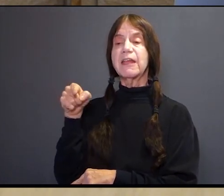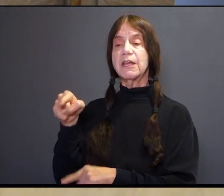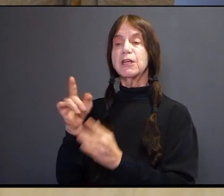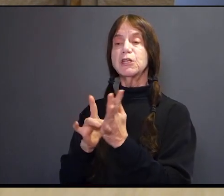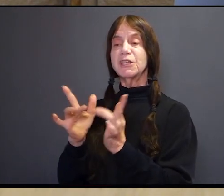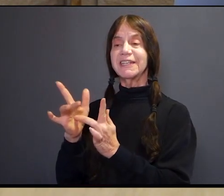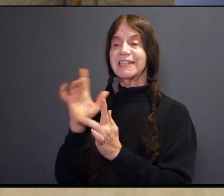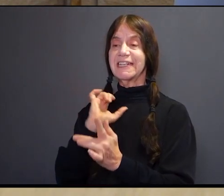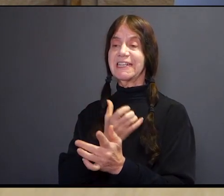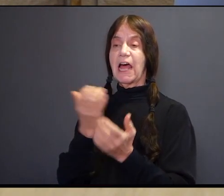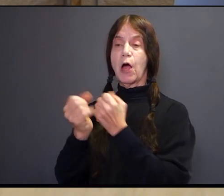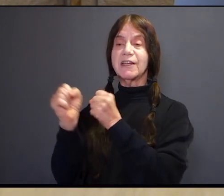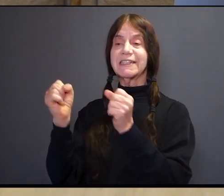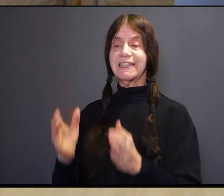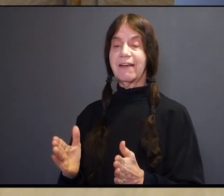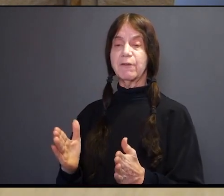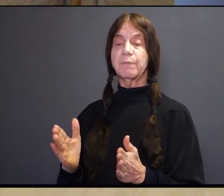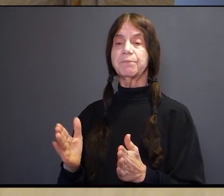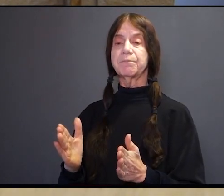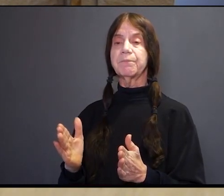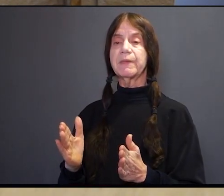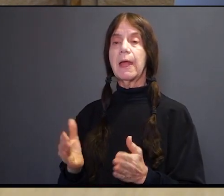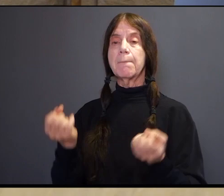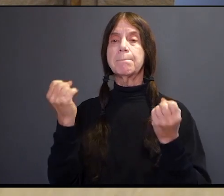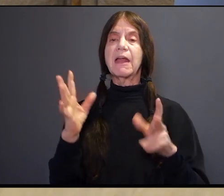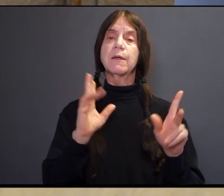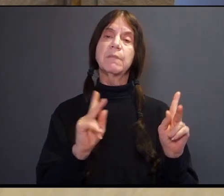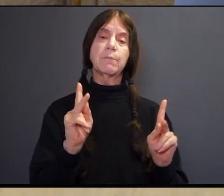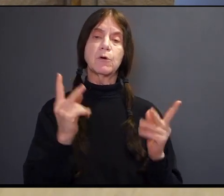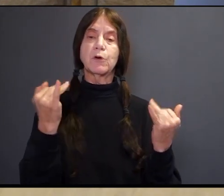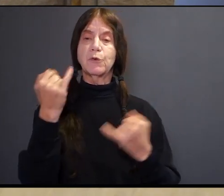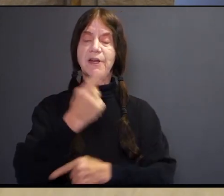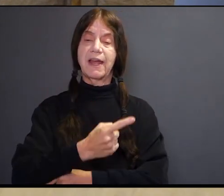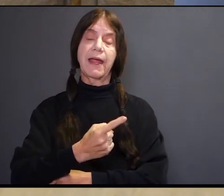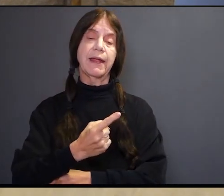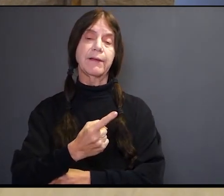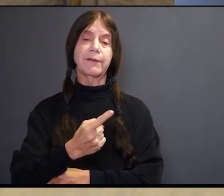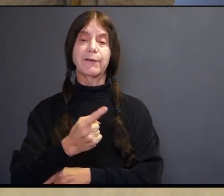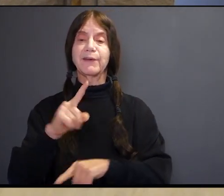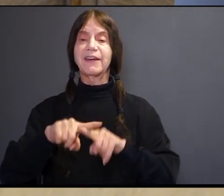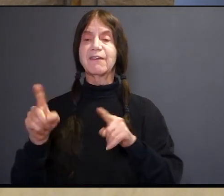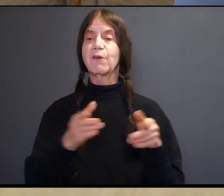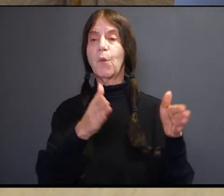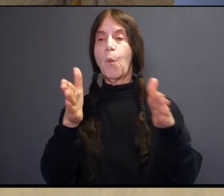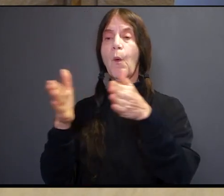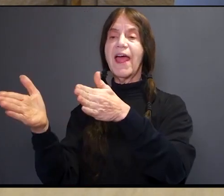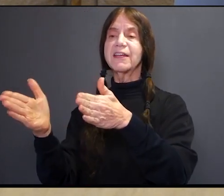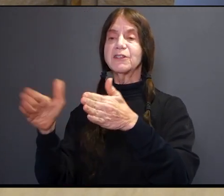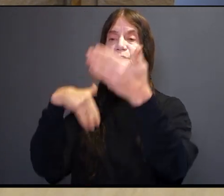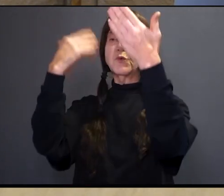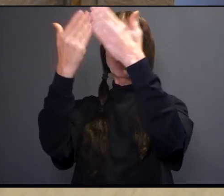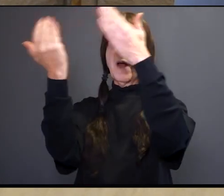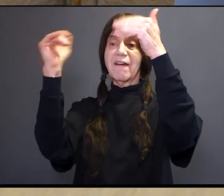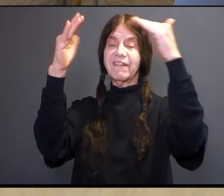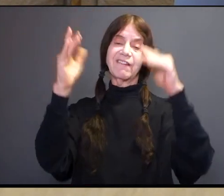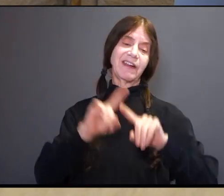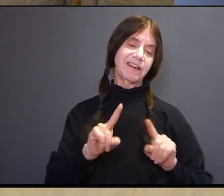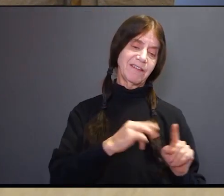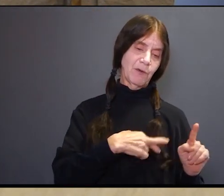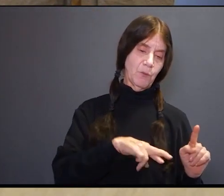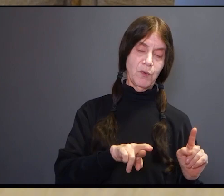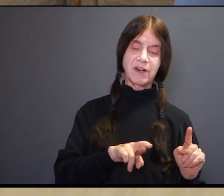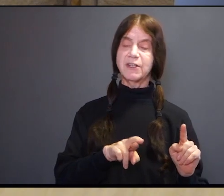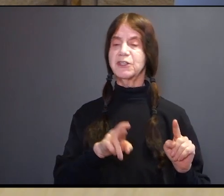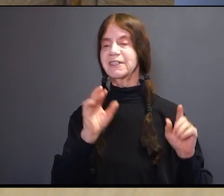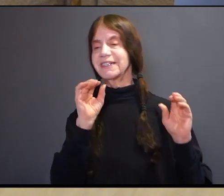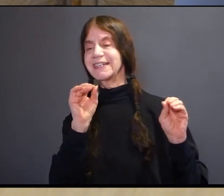Savior. Friends, many today believe that there are multiple paths to heaven. Religion,